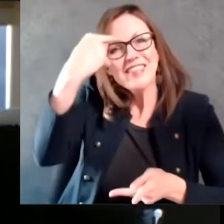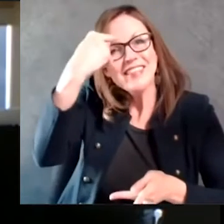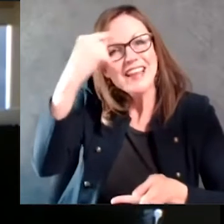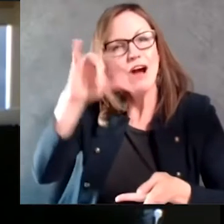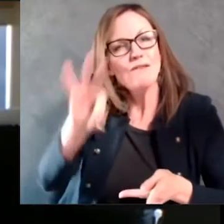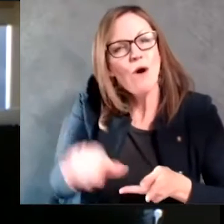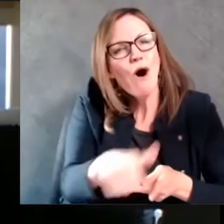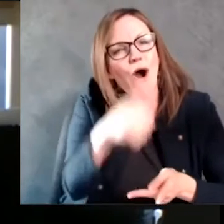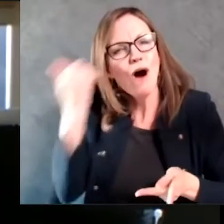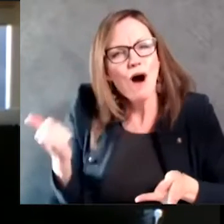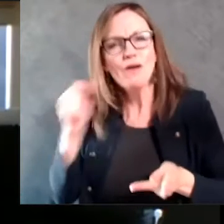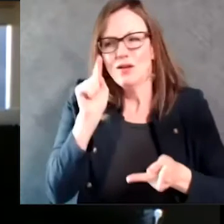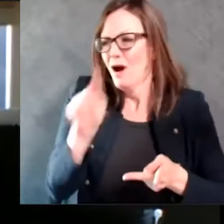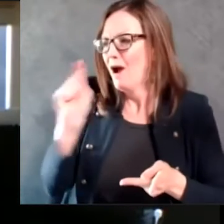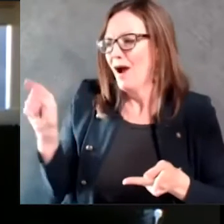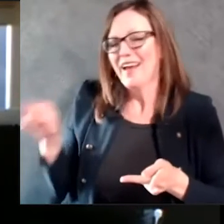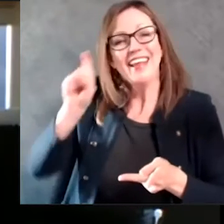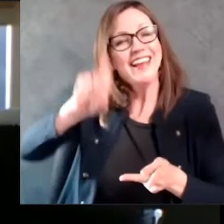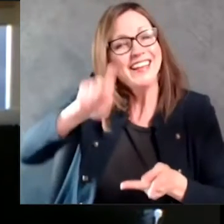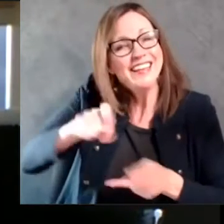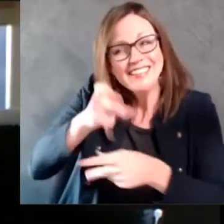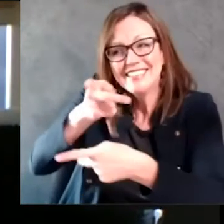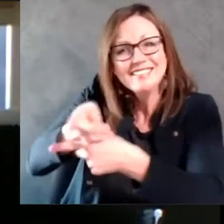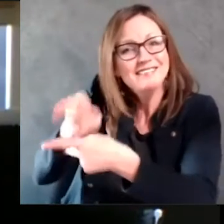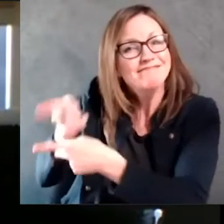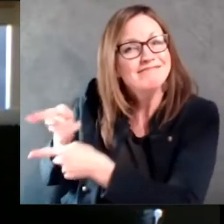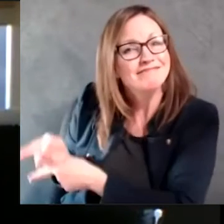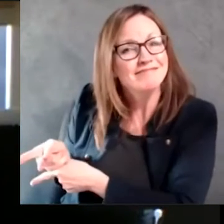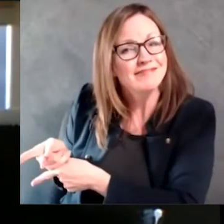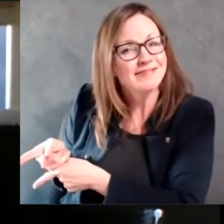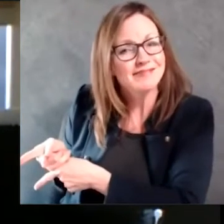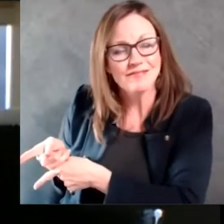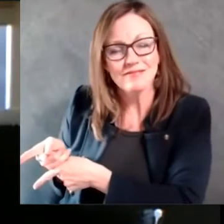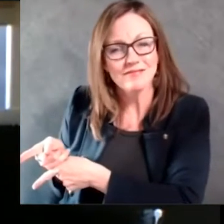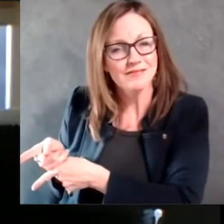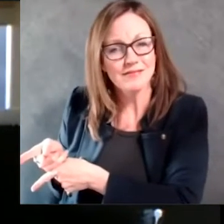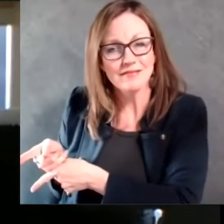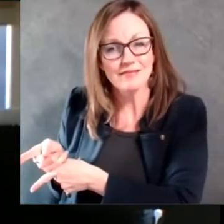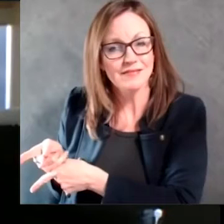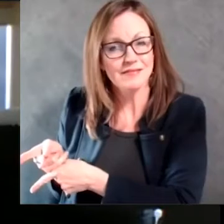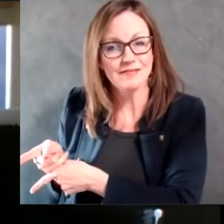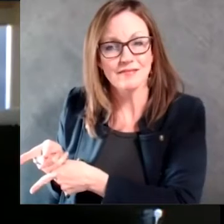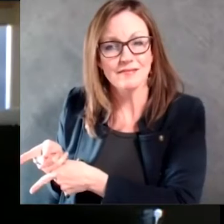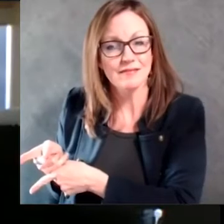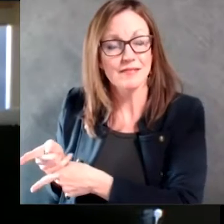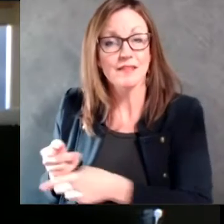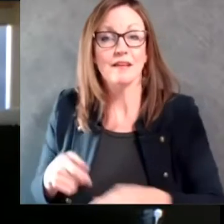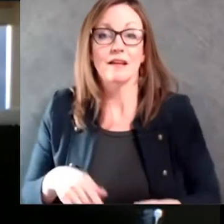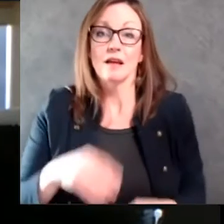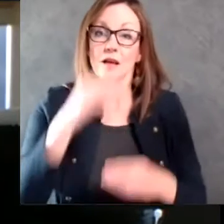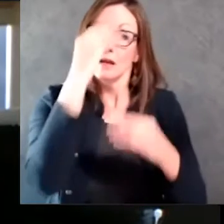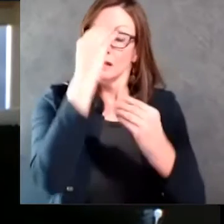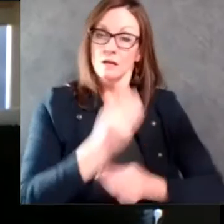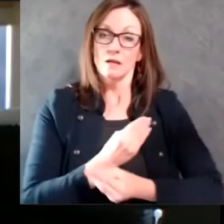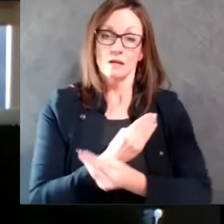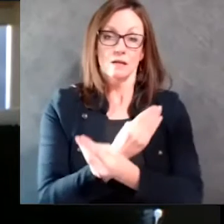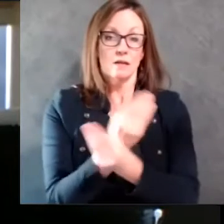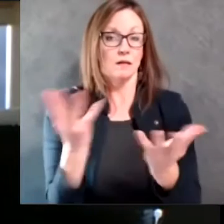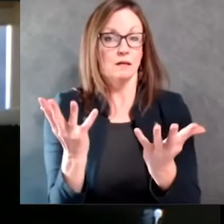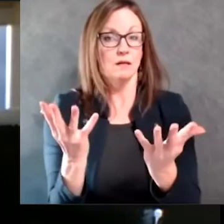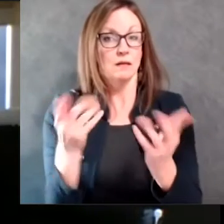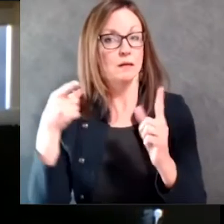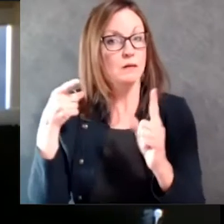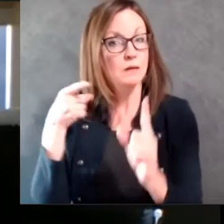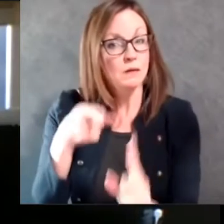are available, it's also the people that actually serve the people in that bed. The other thing that I